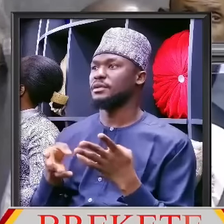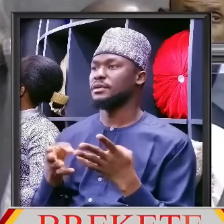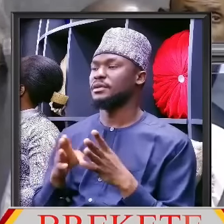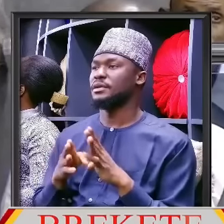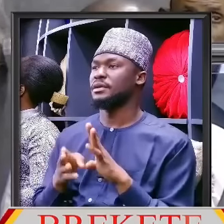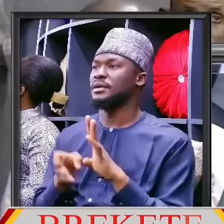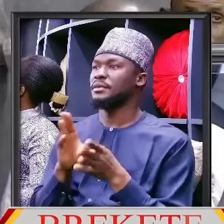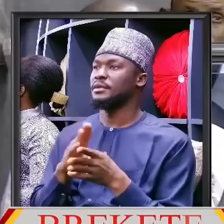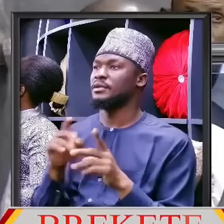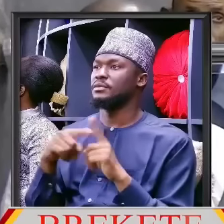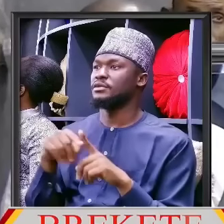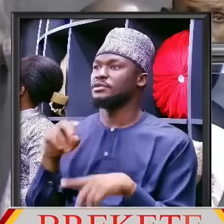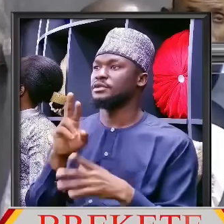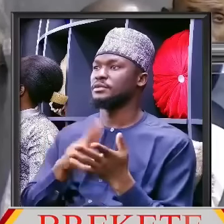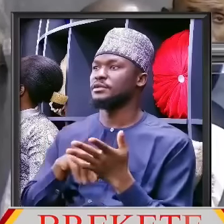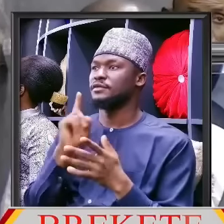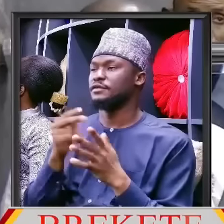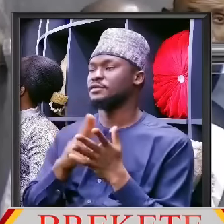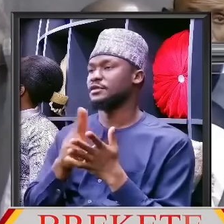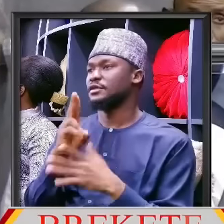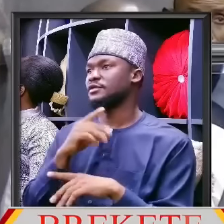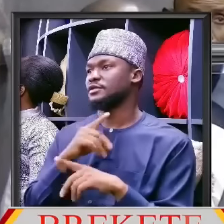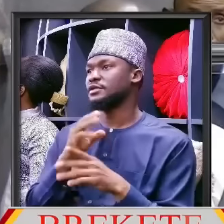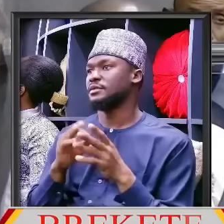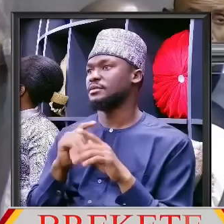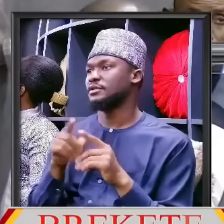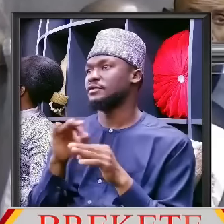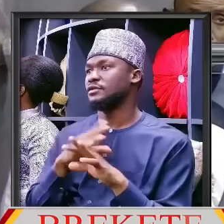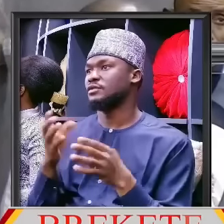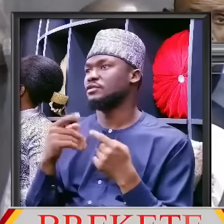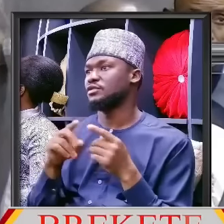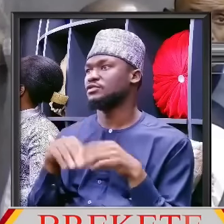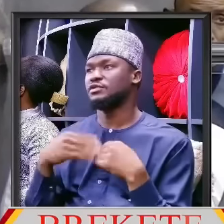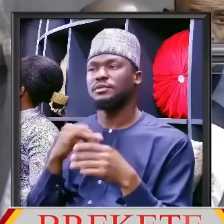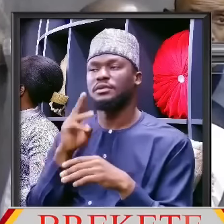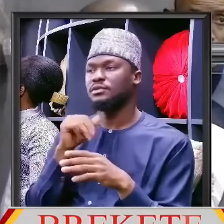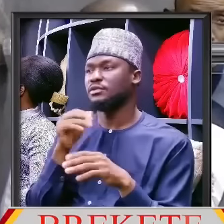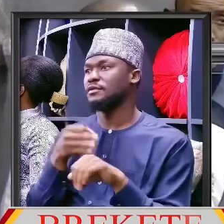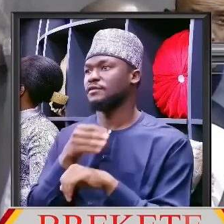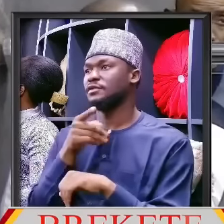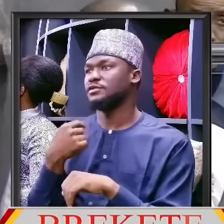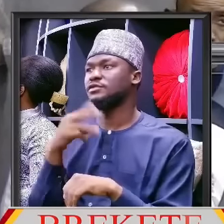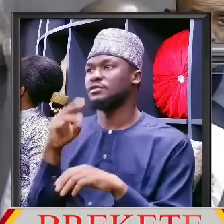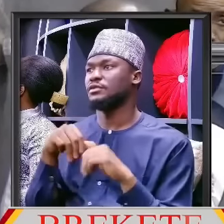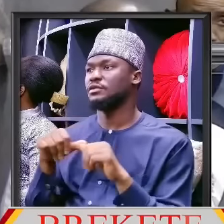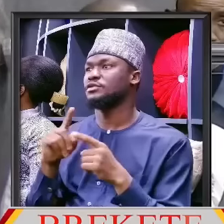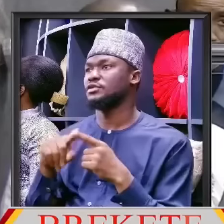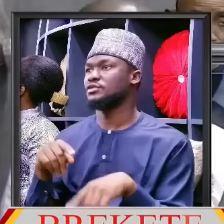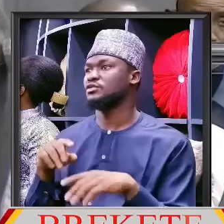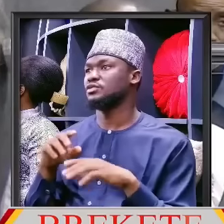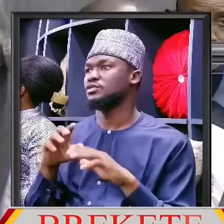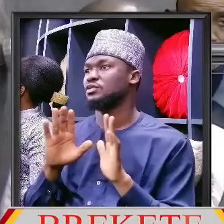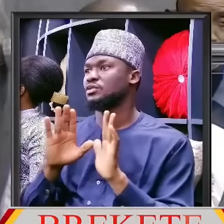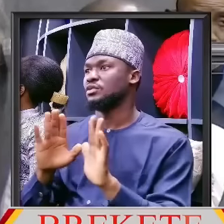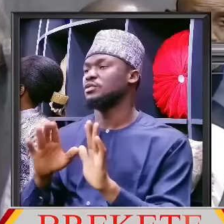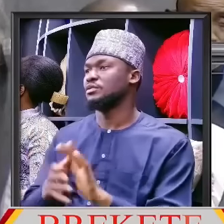positive report for the university. But if una no one give, no problem, I no go force una. We go okay, continue to the press